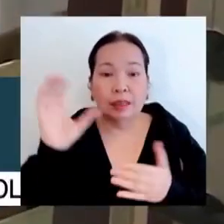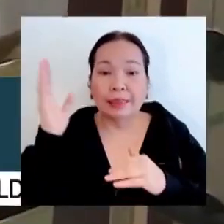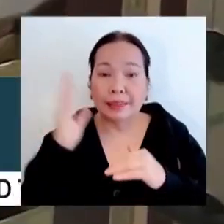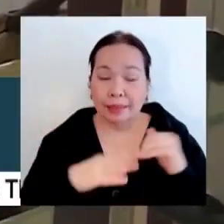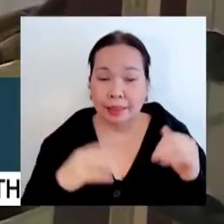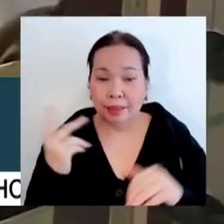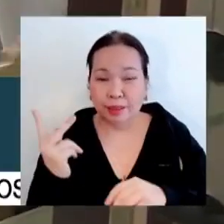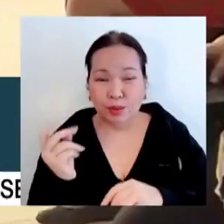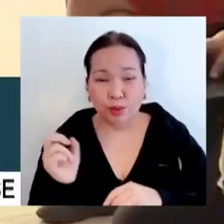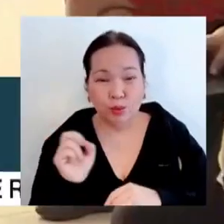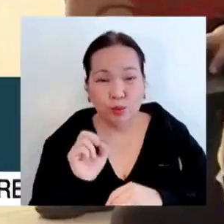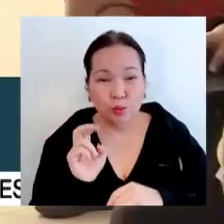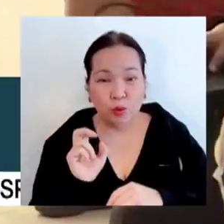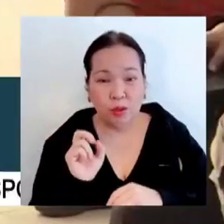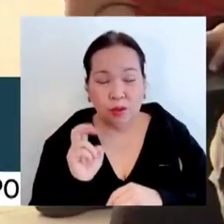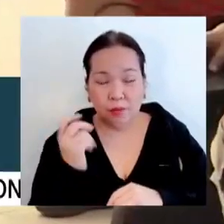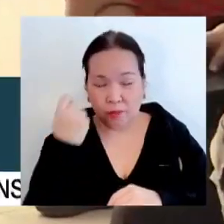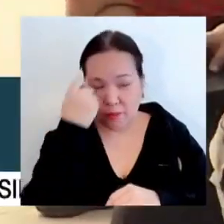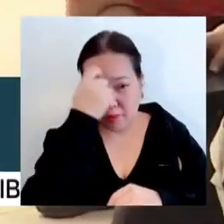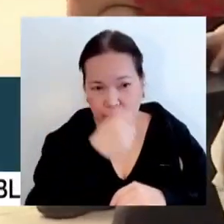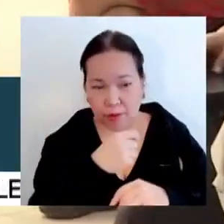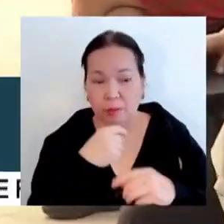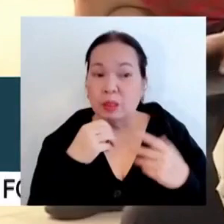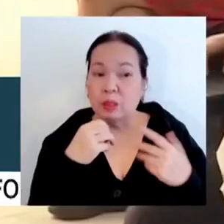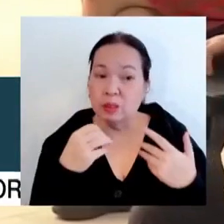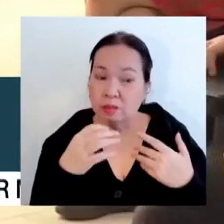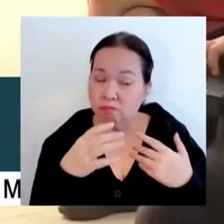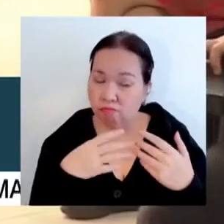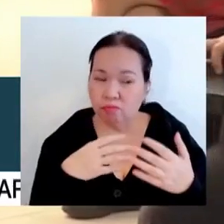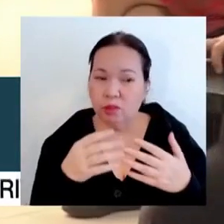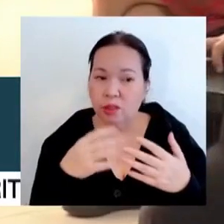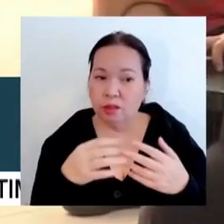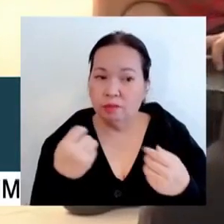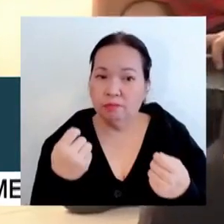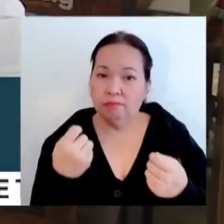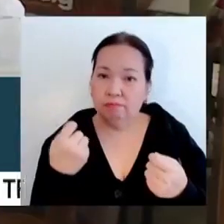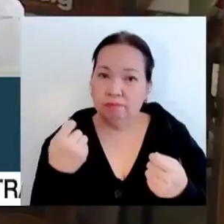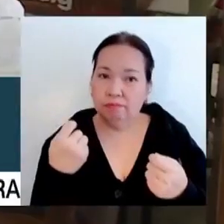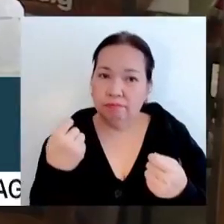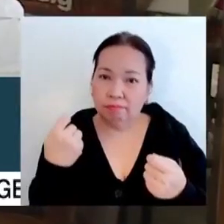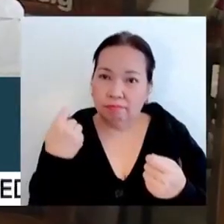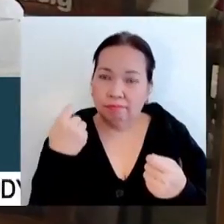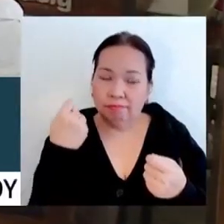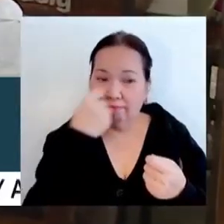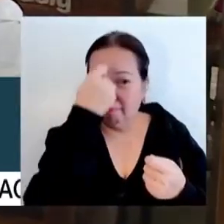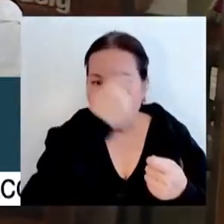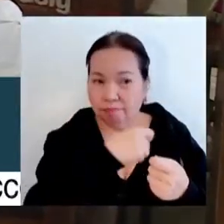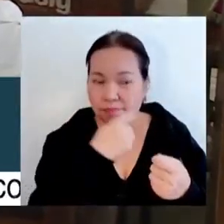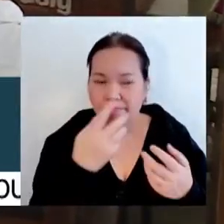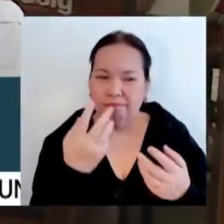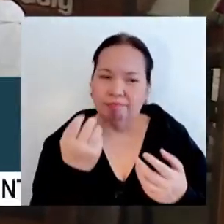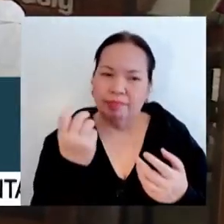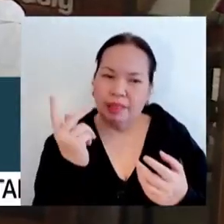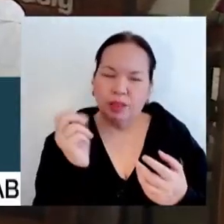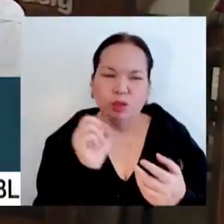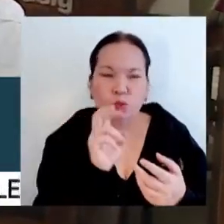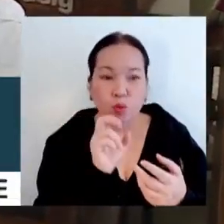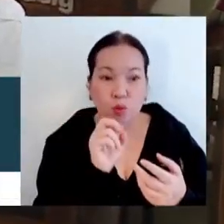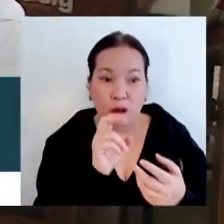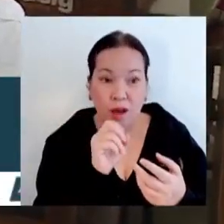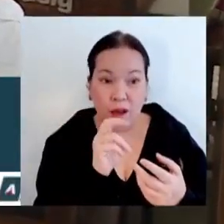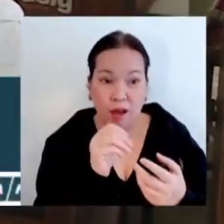hired, Labor Secretary Bienvenido Laguesma says K-12 graduates are only accepted for low-level positions with low